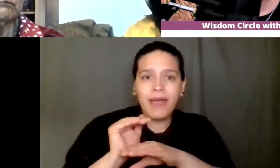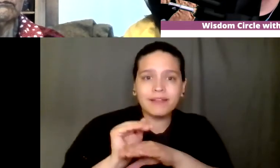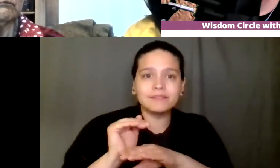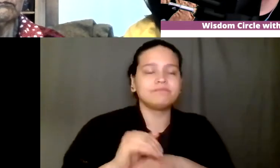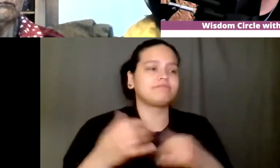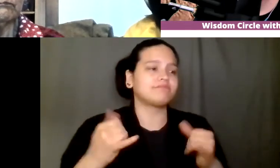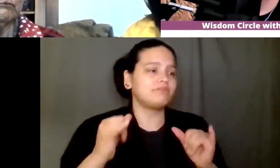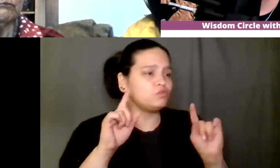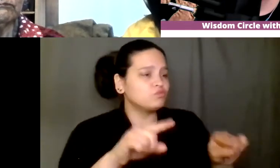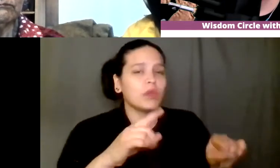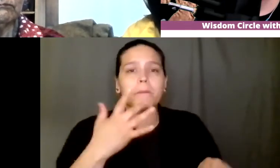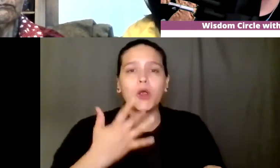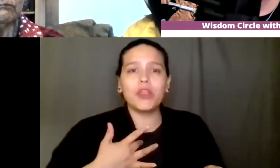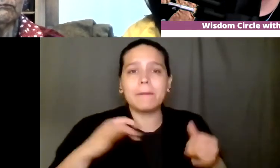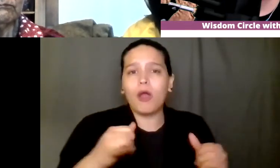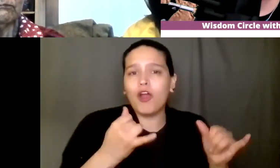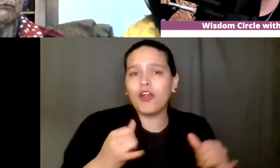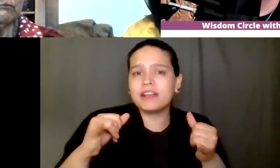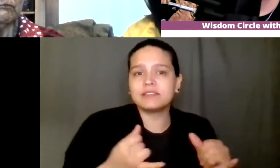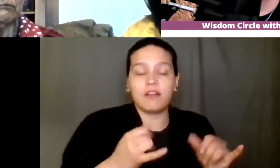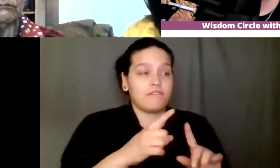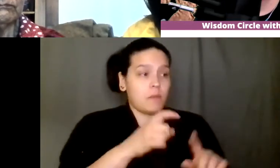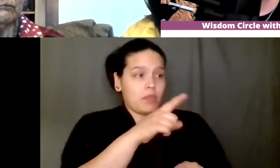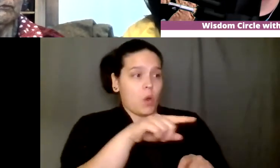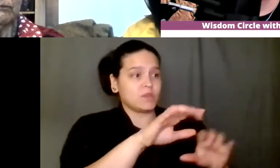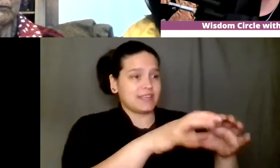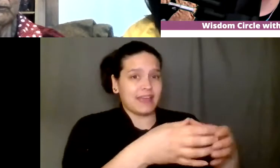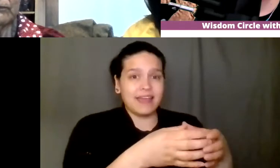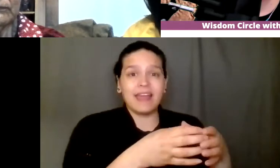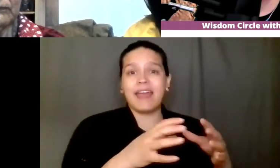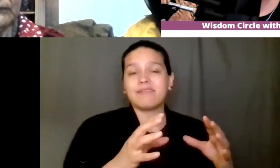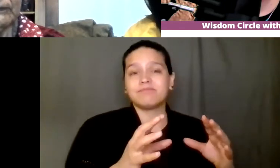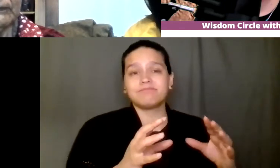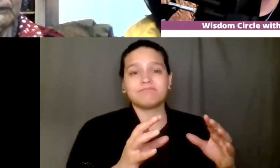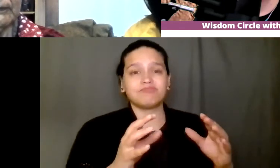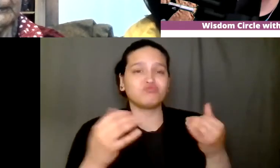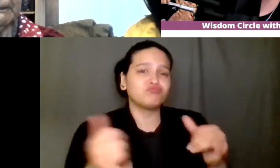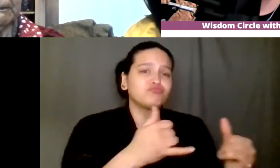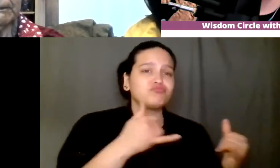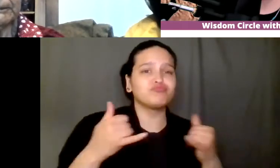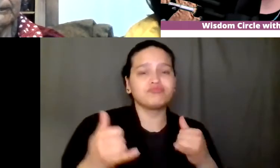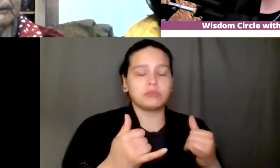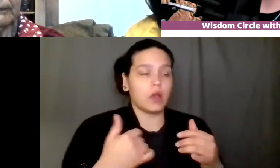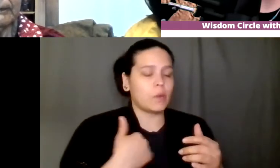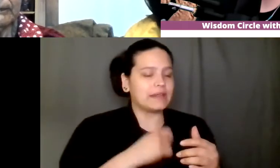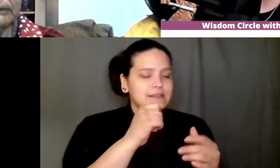birthday parties. And from those gatherings, we didn't listen and we ended up losing family members